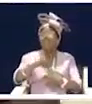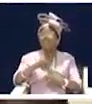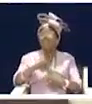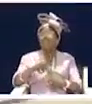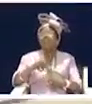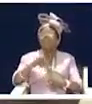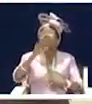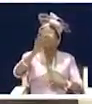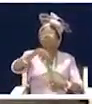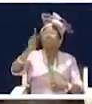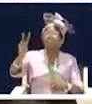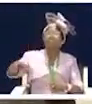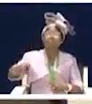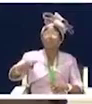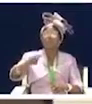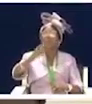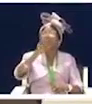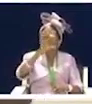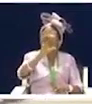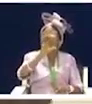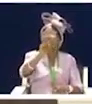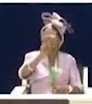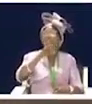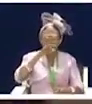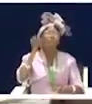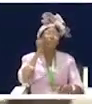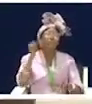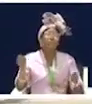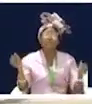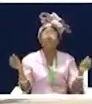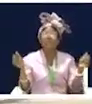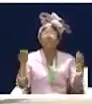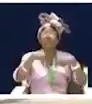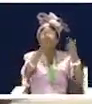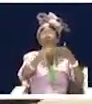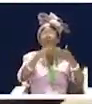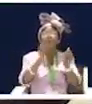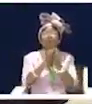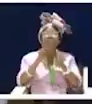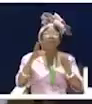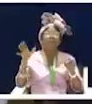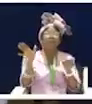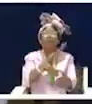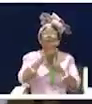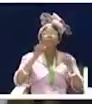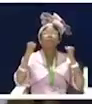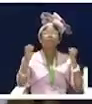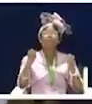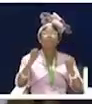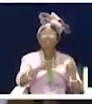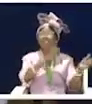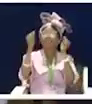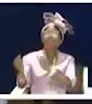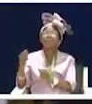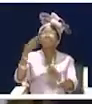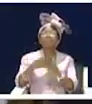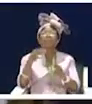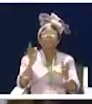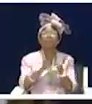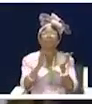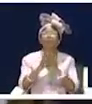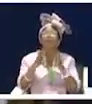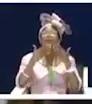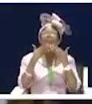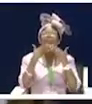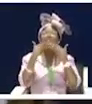CS, she is hip. She will go back home with her full strength in the mighty name of Jesus. Thank you, I appreciate it.